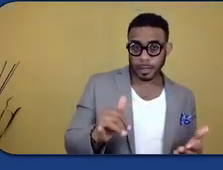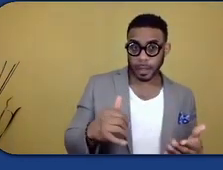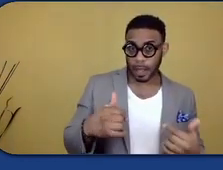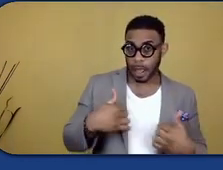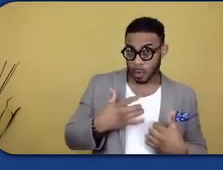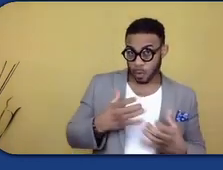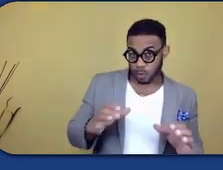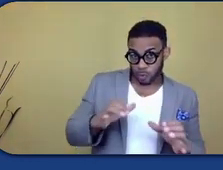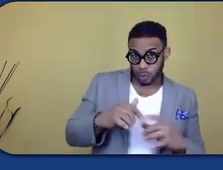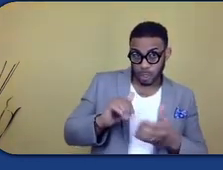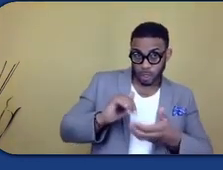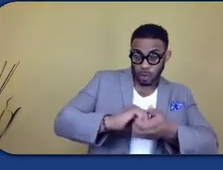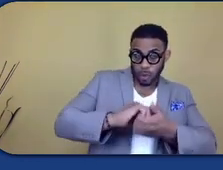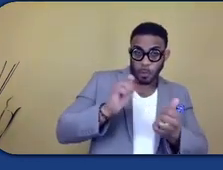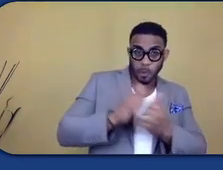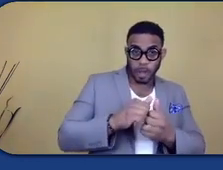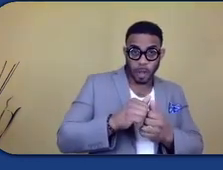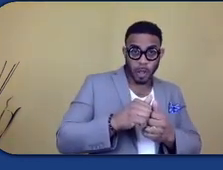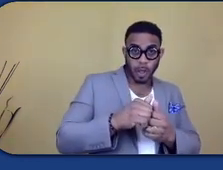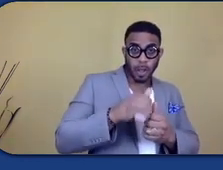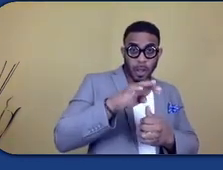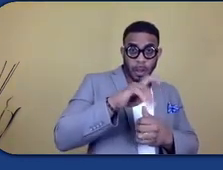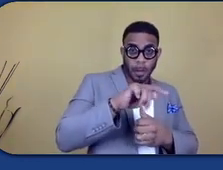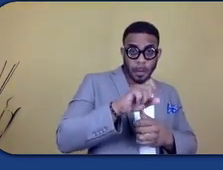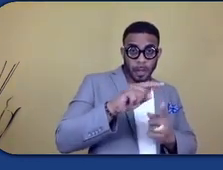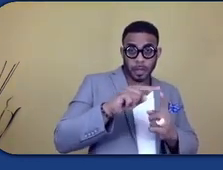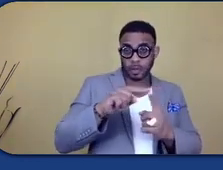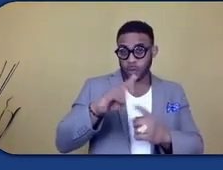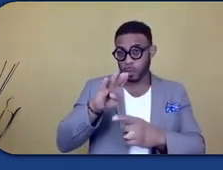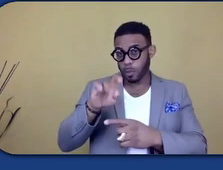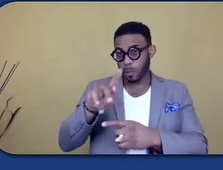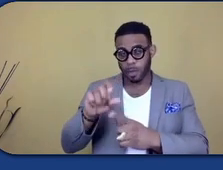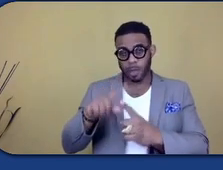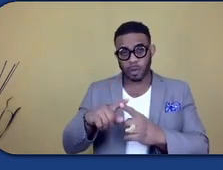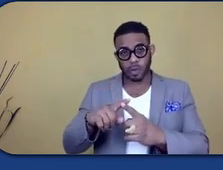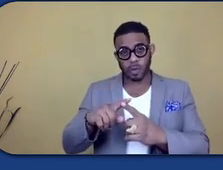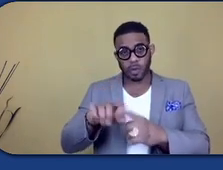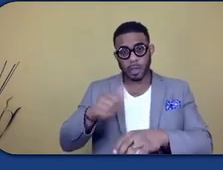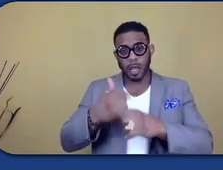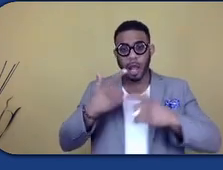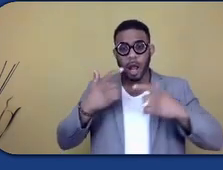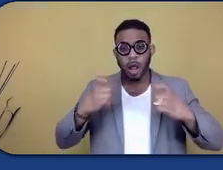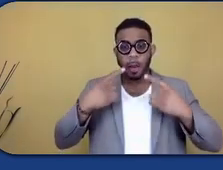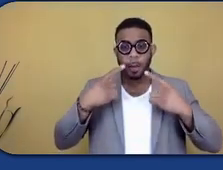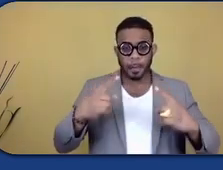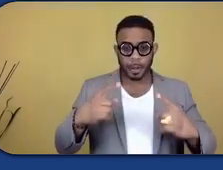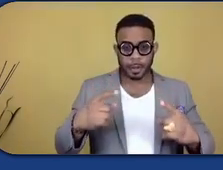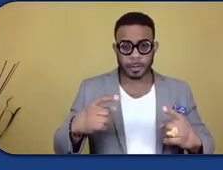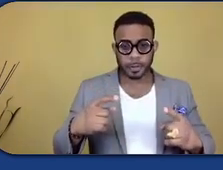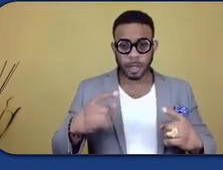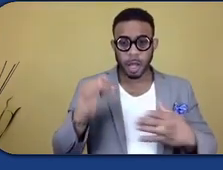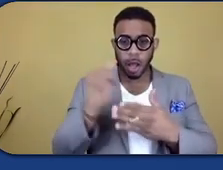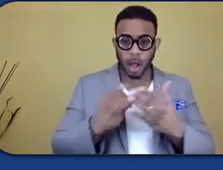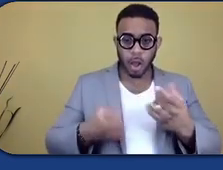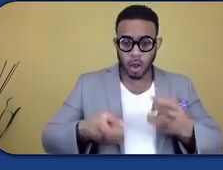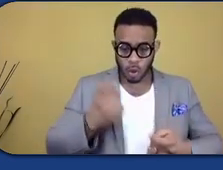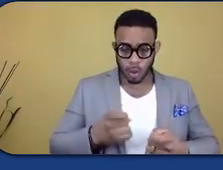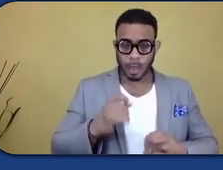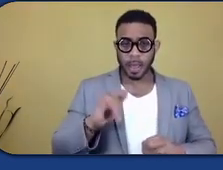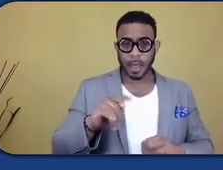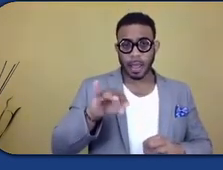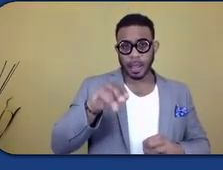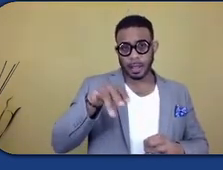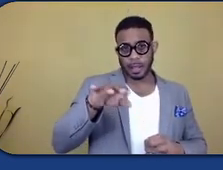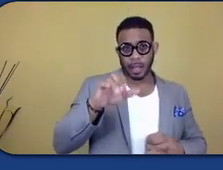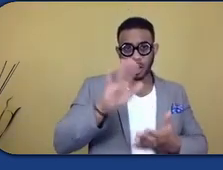And so one of the things that I would like to do in collaboration with Bullets to Books is to cast a large public